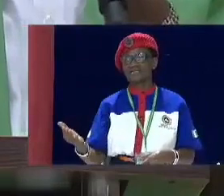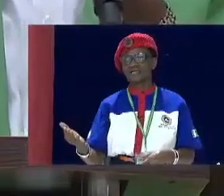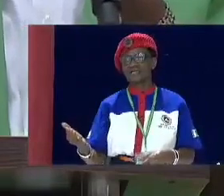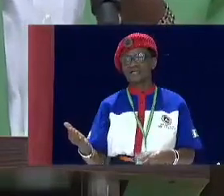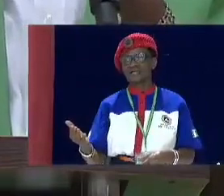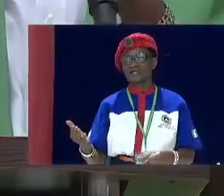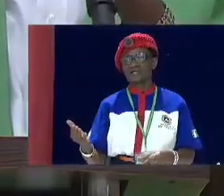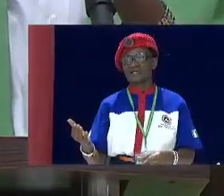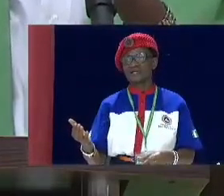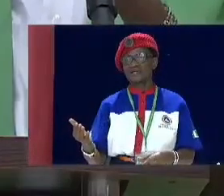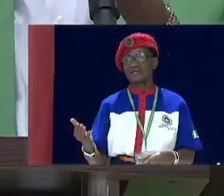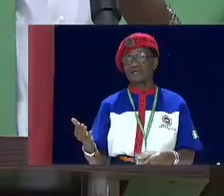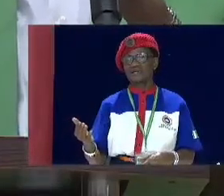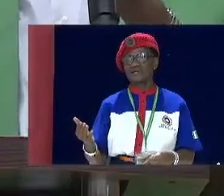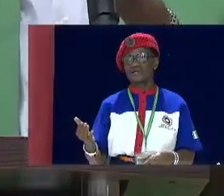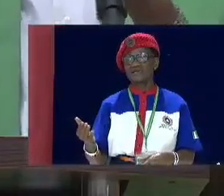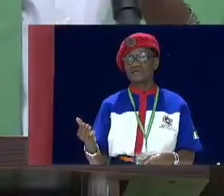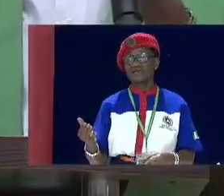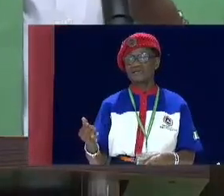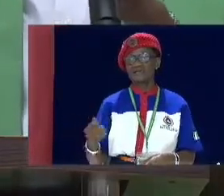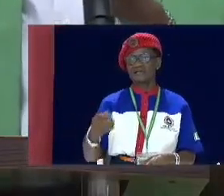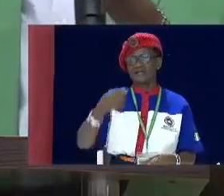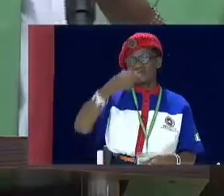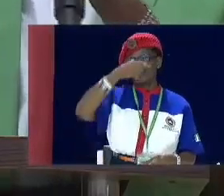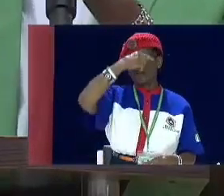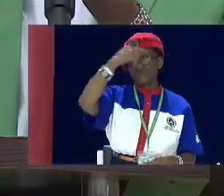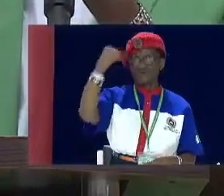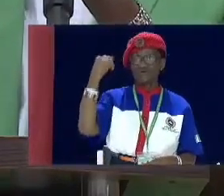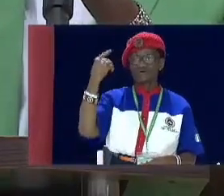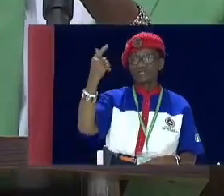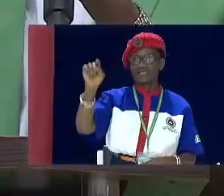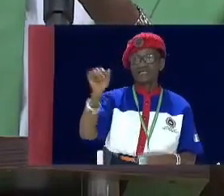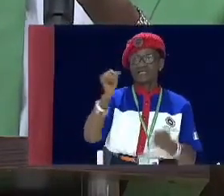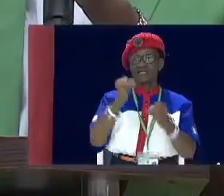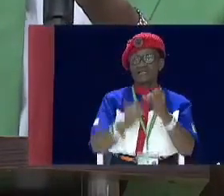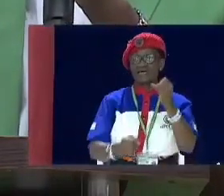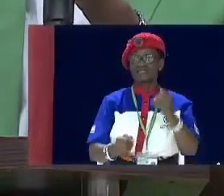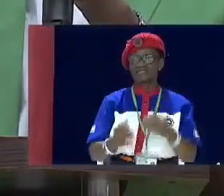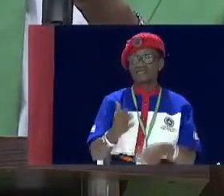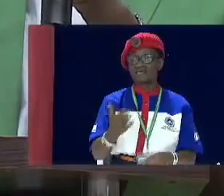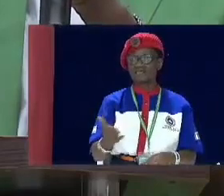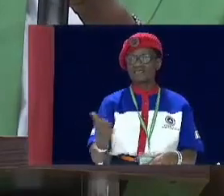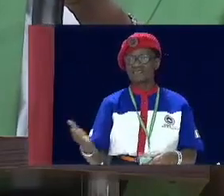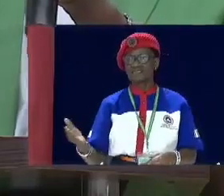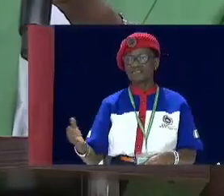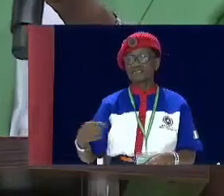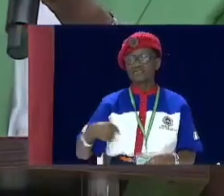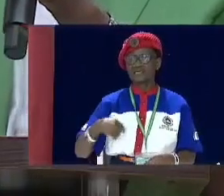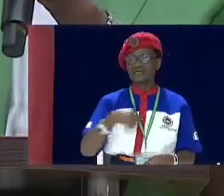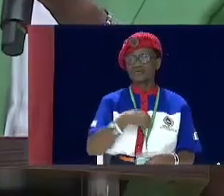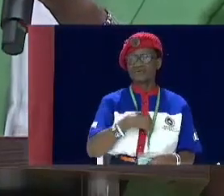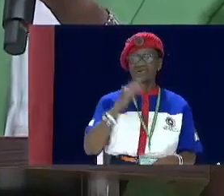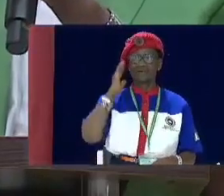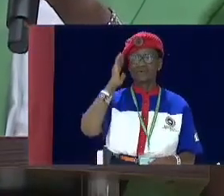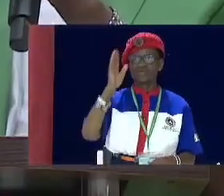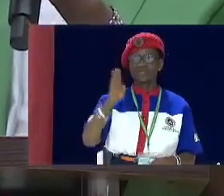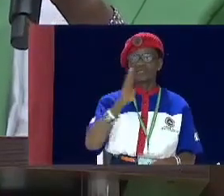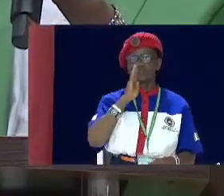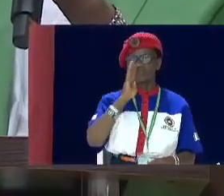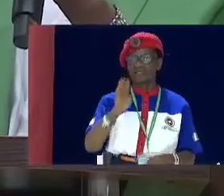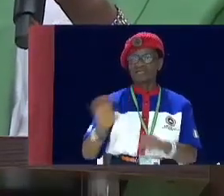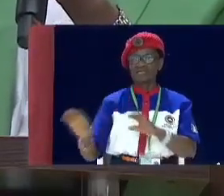Because the last thing we'll be doing, I wouldn't want to stop